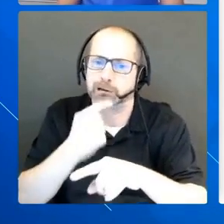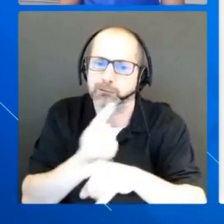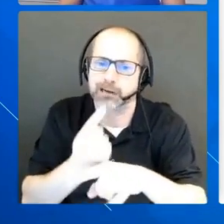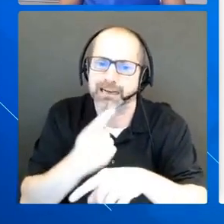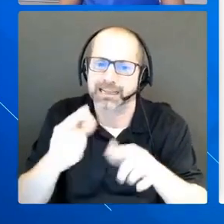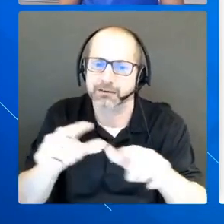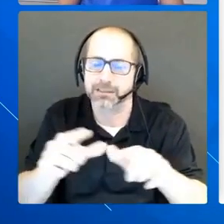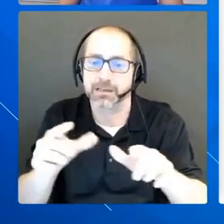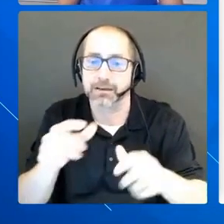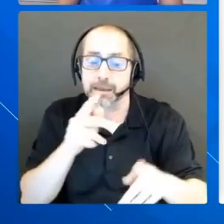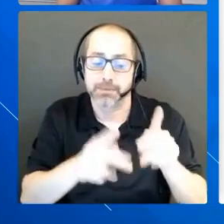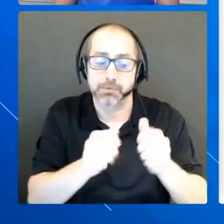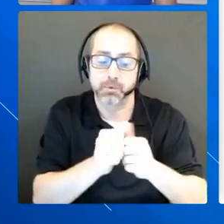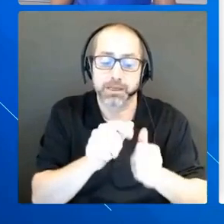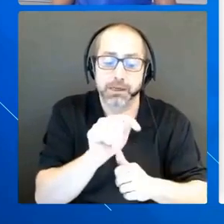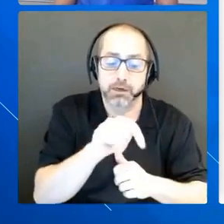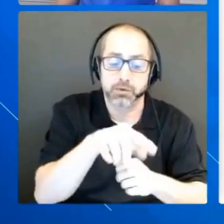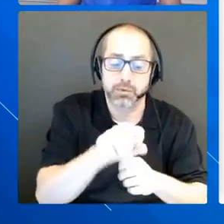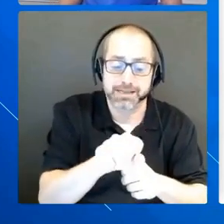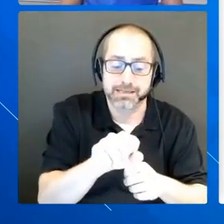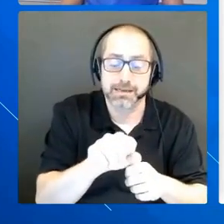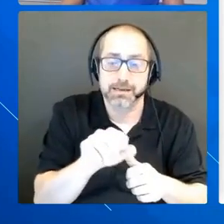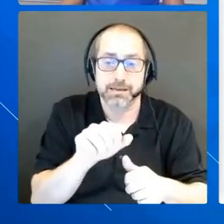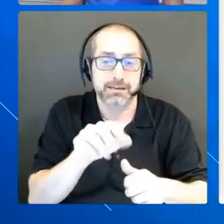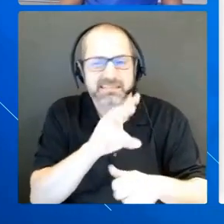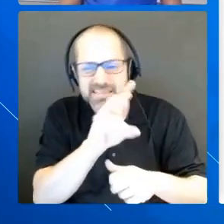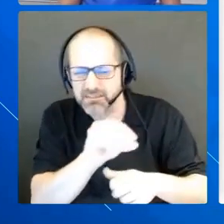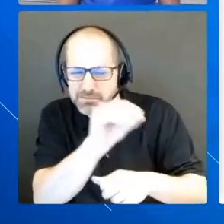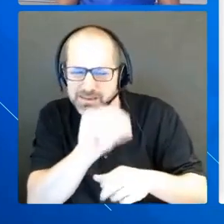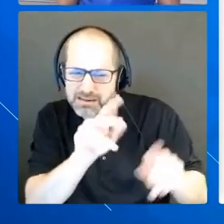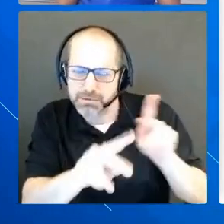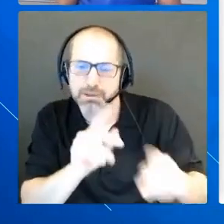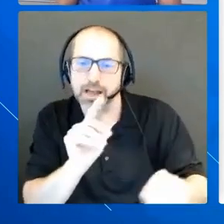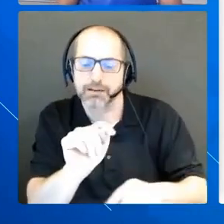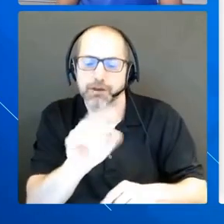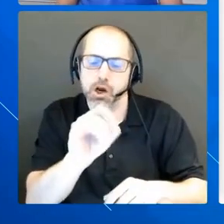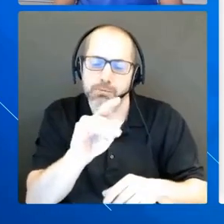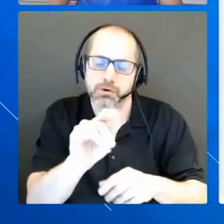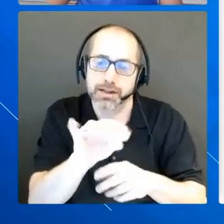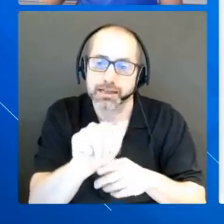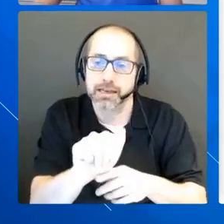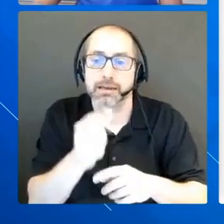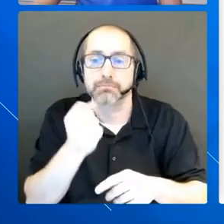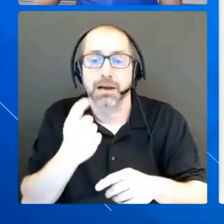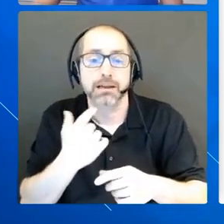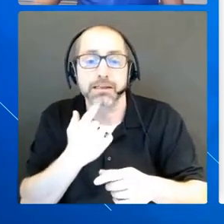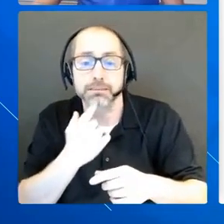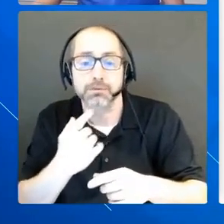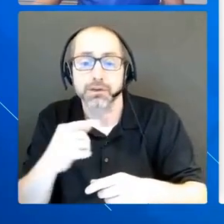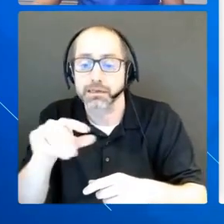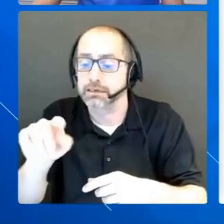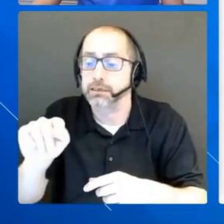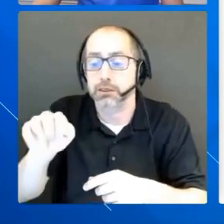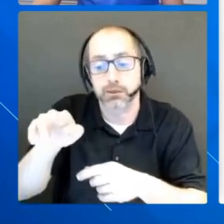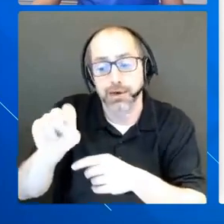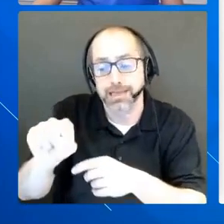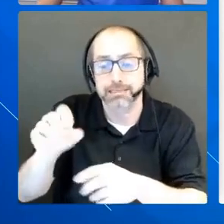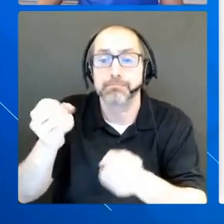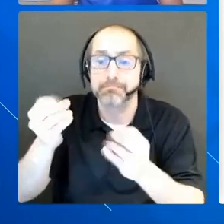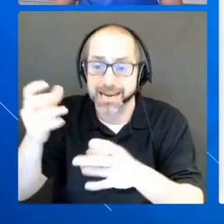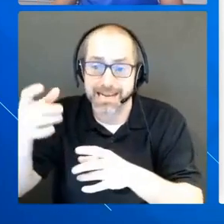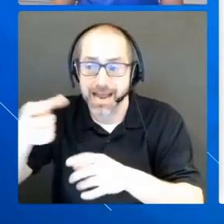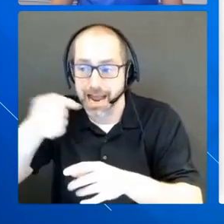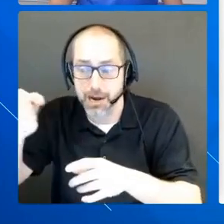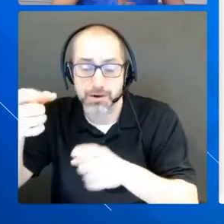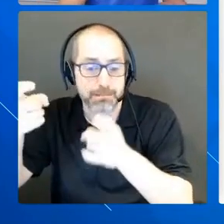have coprolalia. I don't. Rather disappointingly, Tourette's has the highest level of bias by hiring managers. They think that everyone